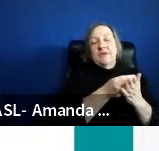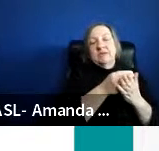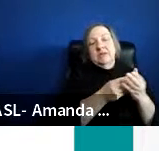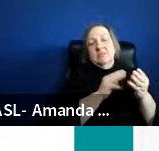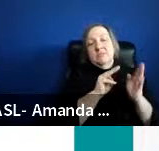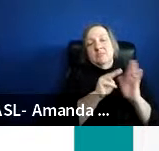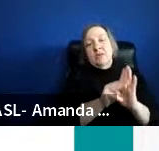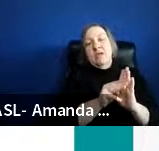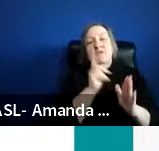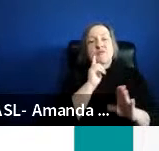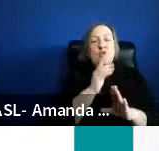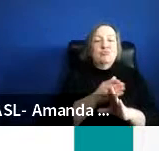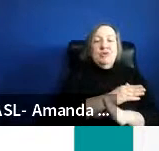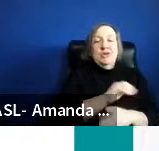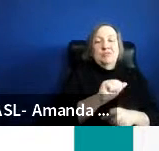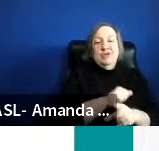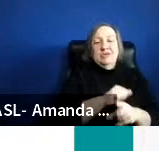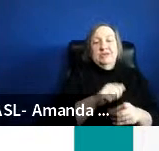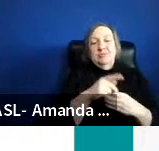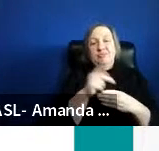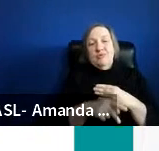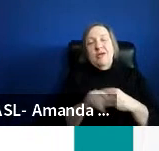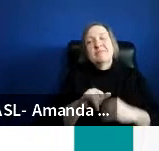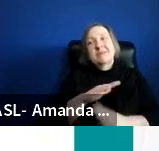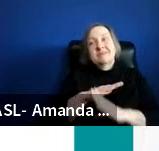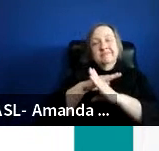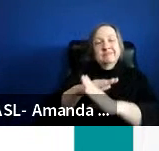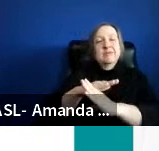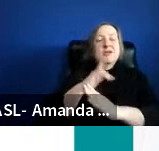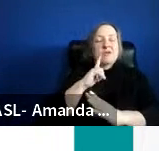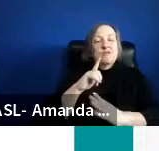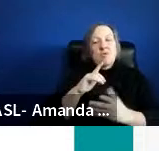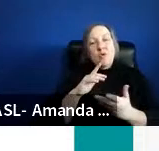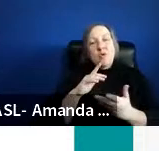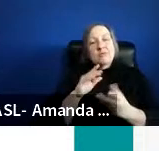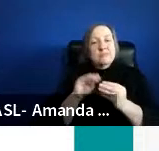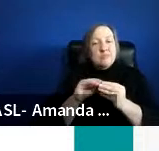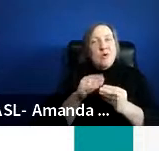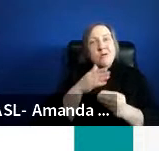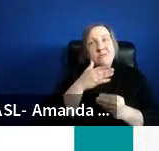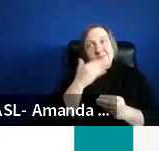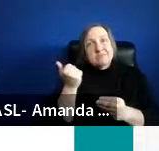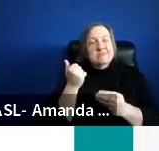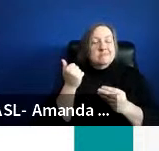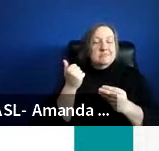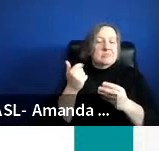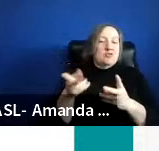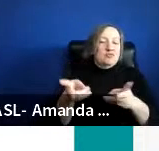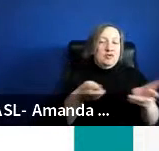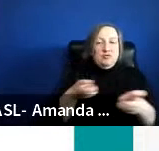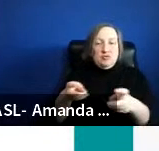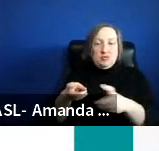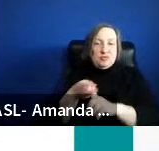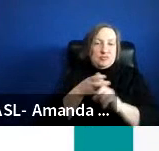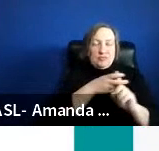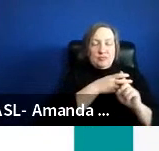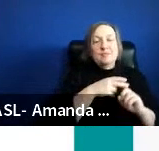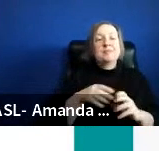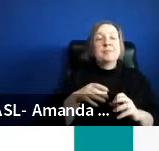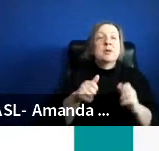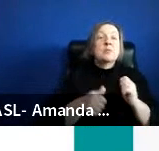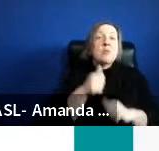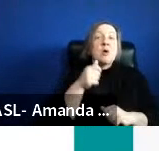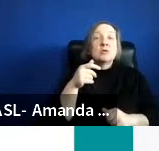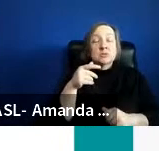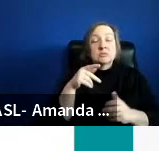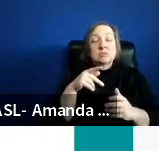pre-apprenticeship programs is a barrier for better and increased recruitment. And lastly, the majority of public projects in the